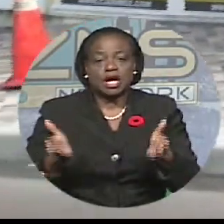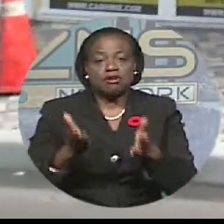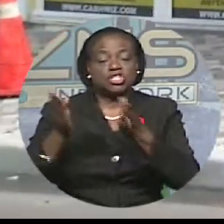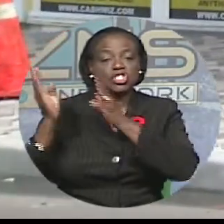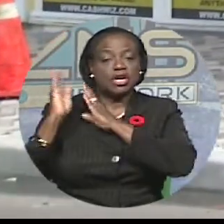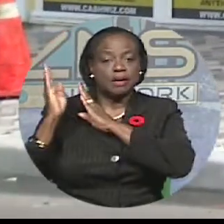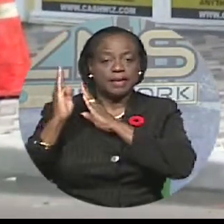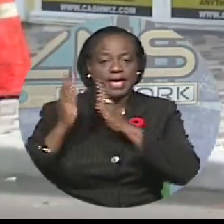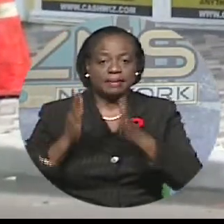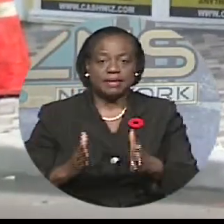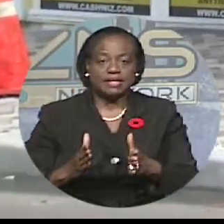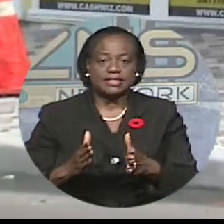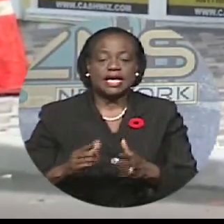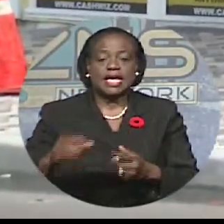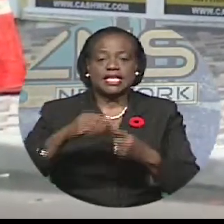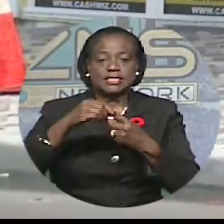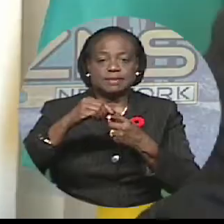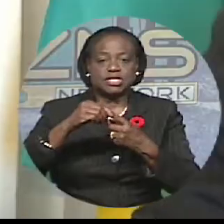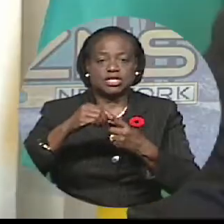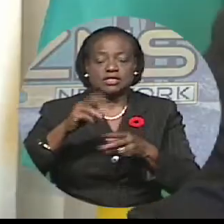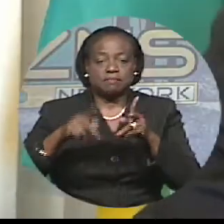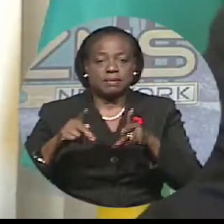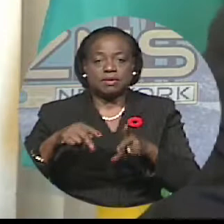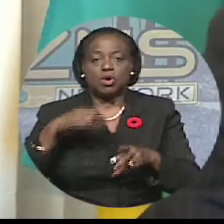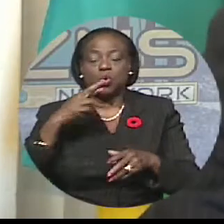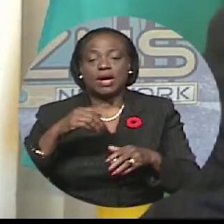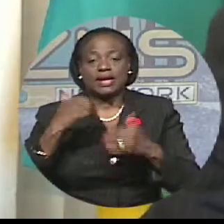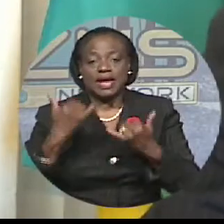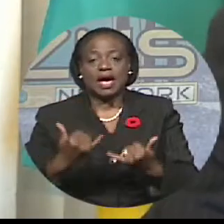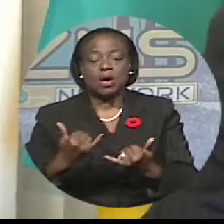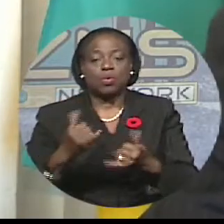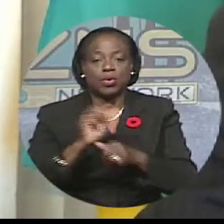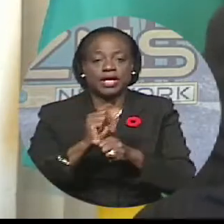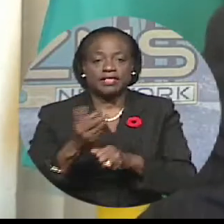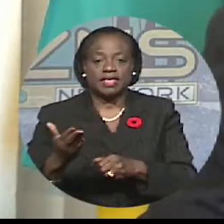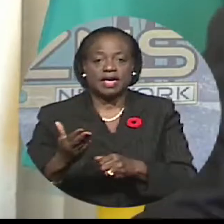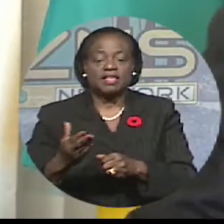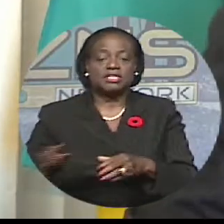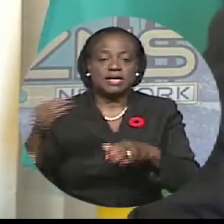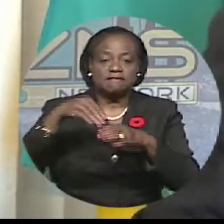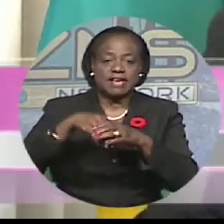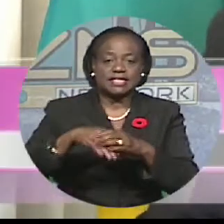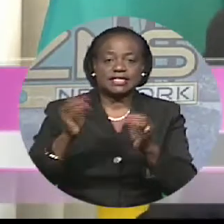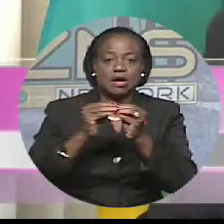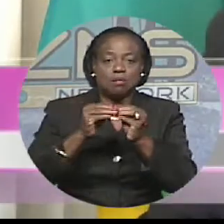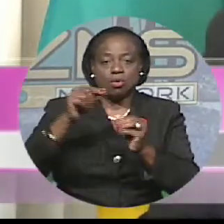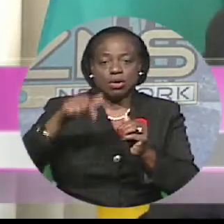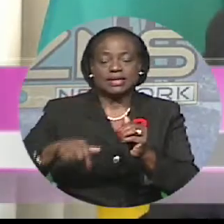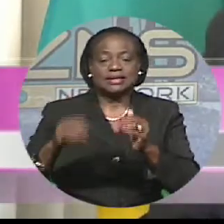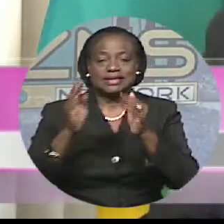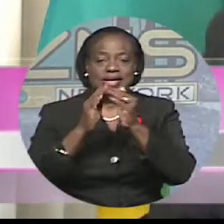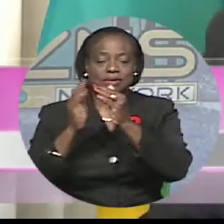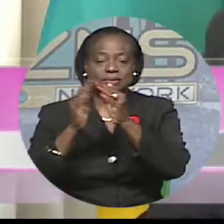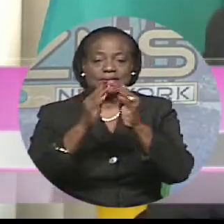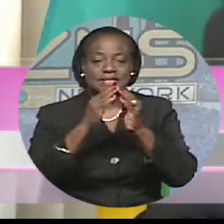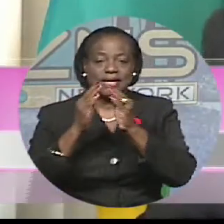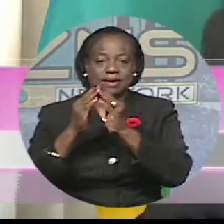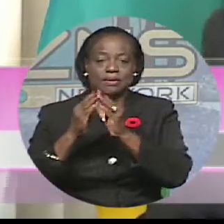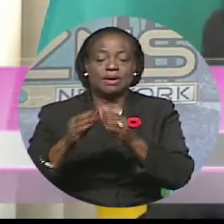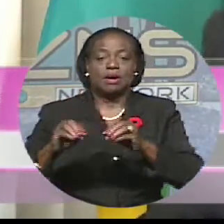are already located in the area, to do so. They should be investing more downtown. So let's put together a legislative package with